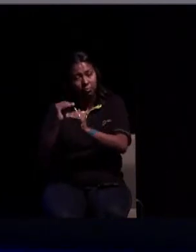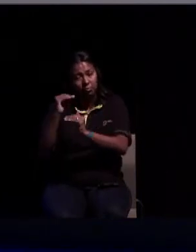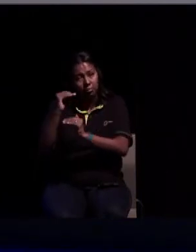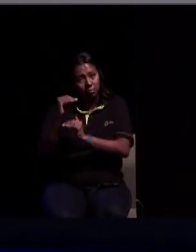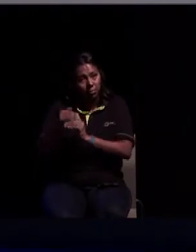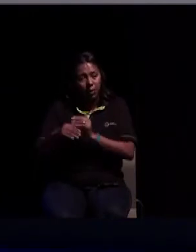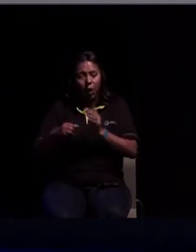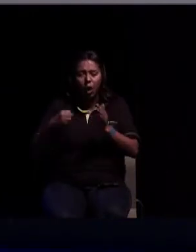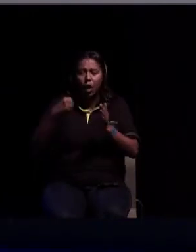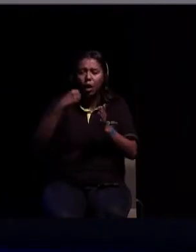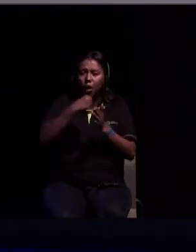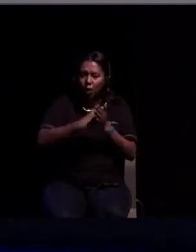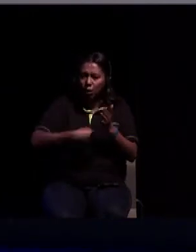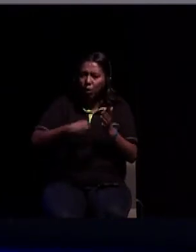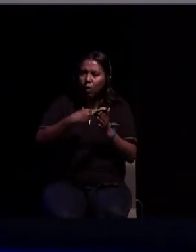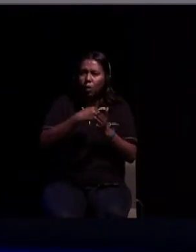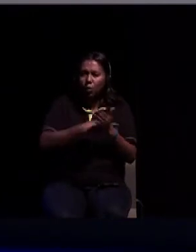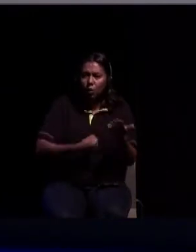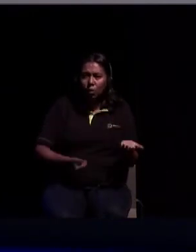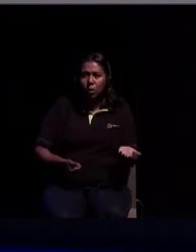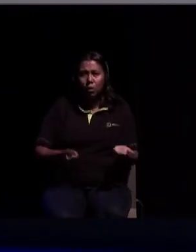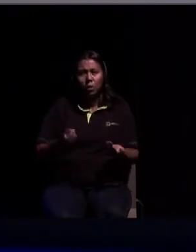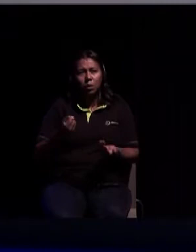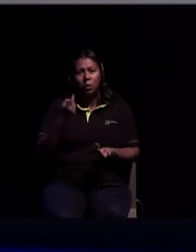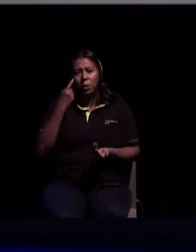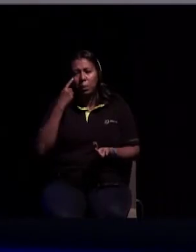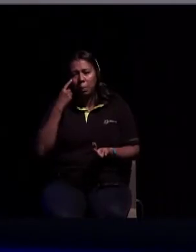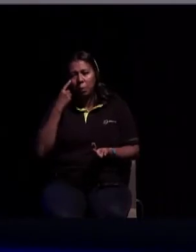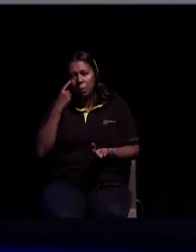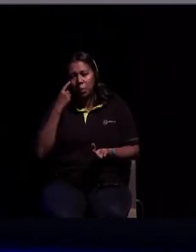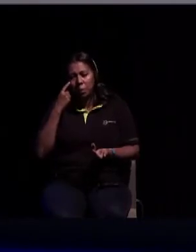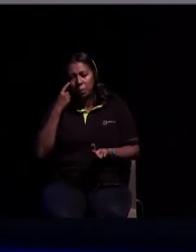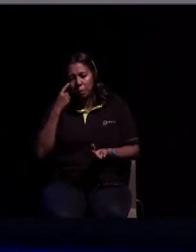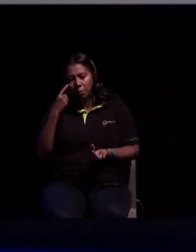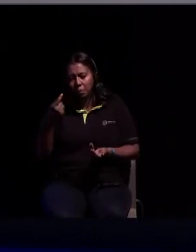people, it's going for unsustainable forms